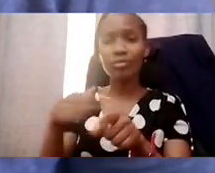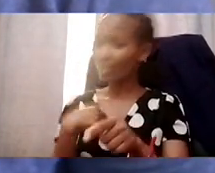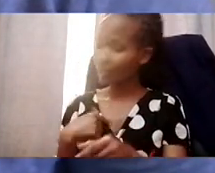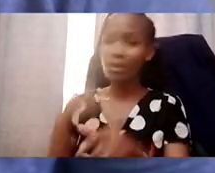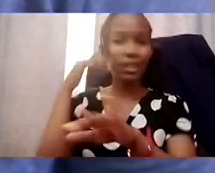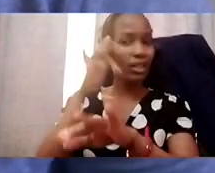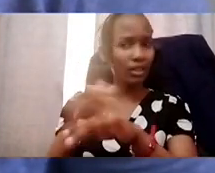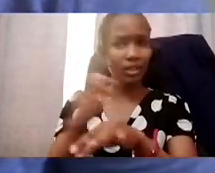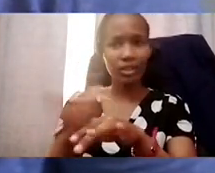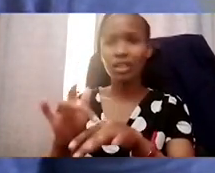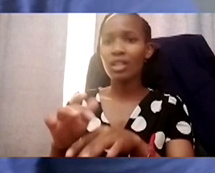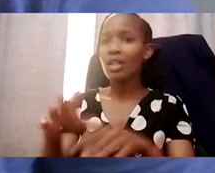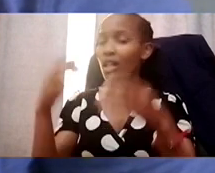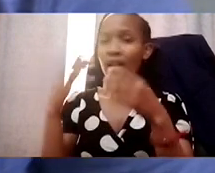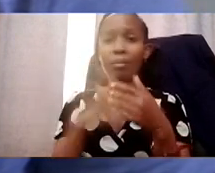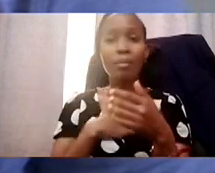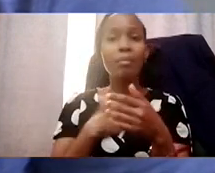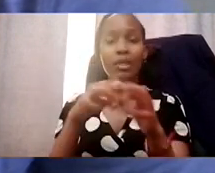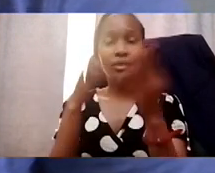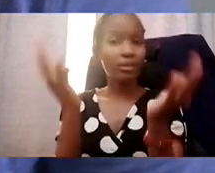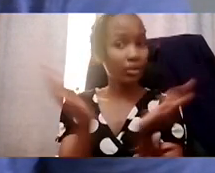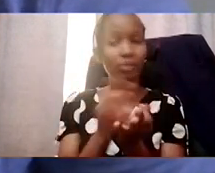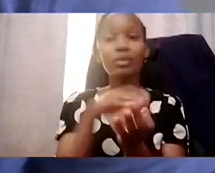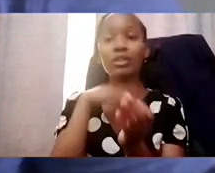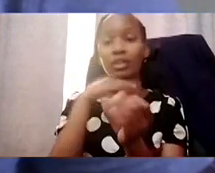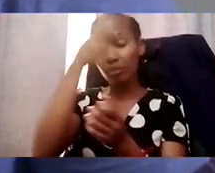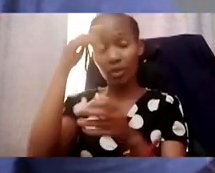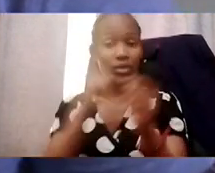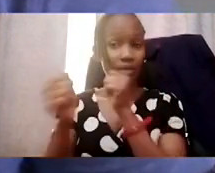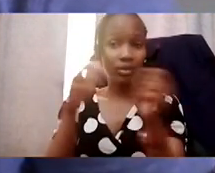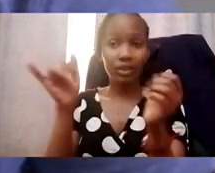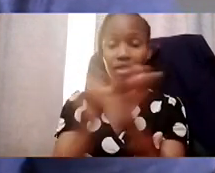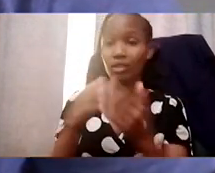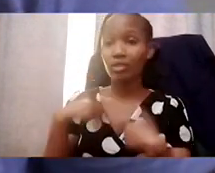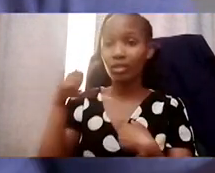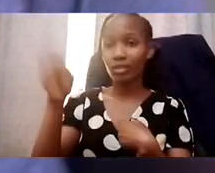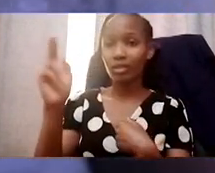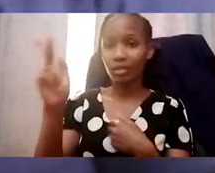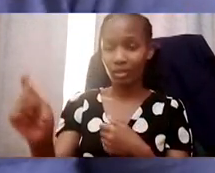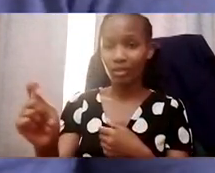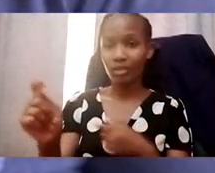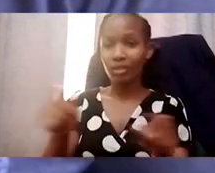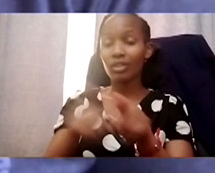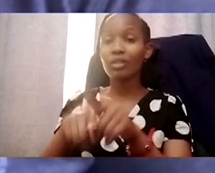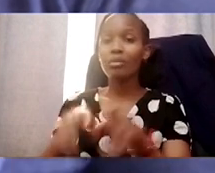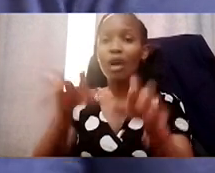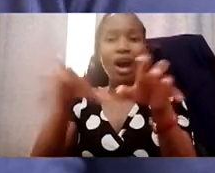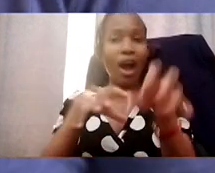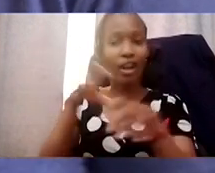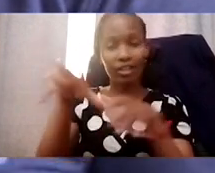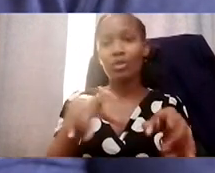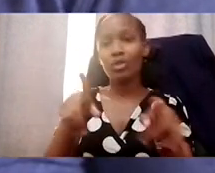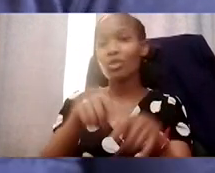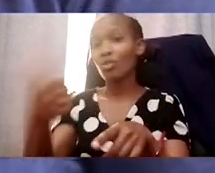family because of the war between the Margaret and Pokot. I lost animals to Uganda. So